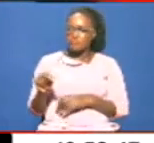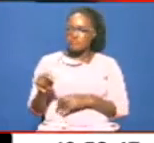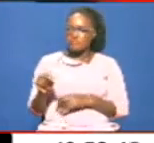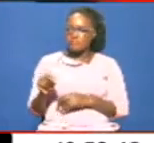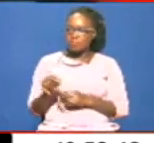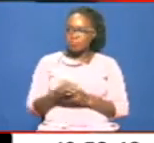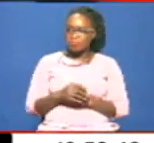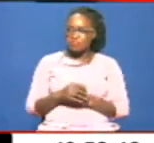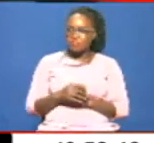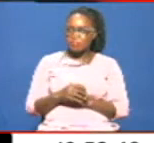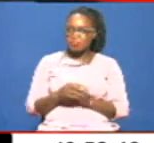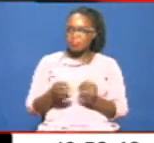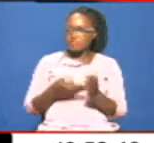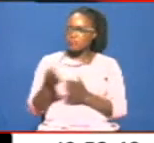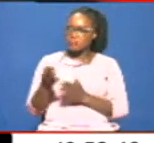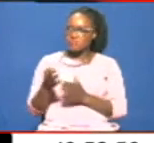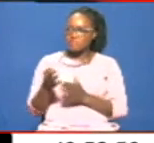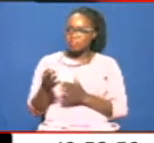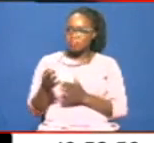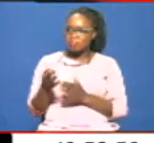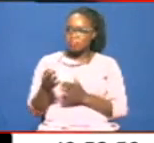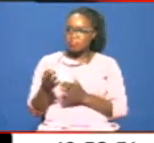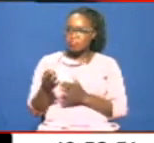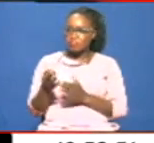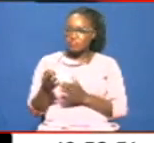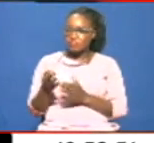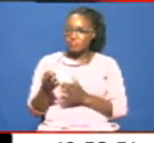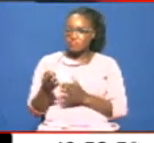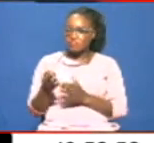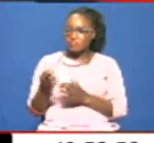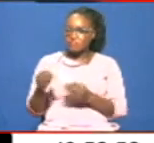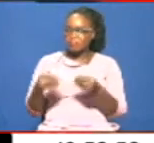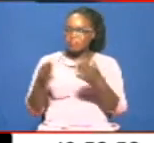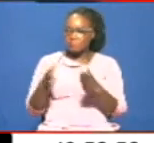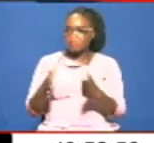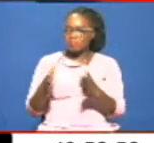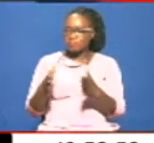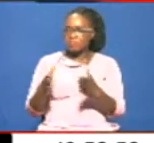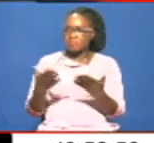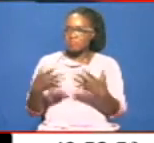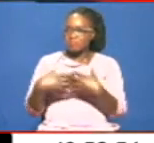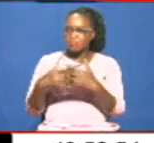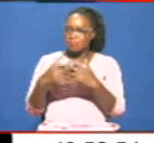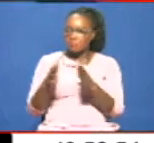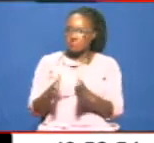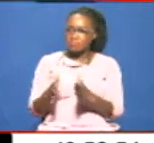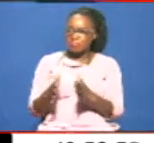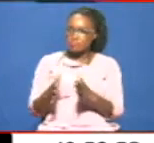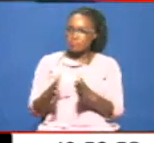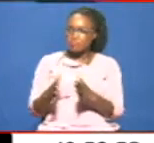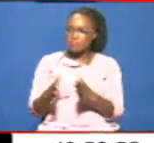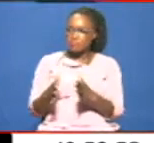number one, financing is for the producers or manufacturers. We would